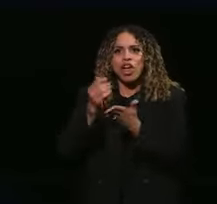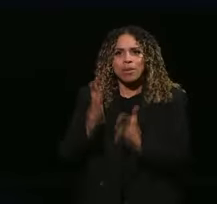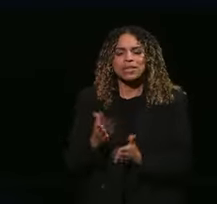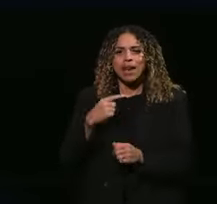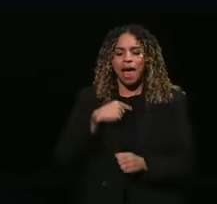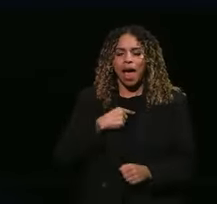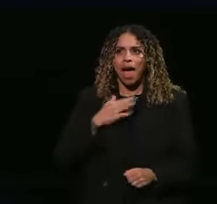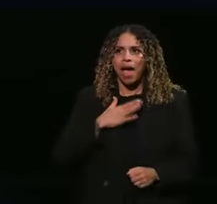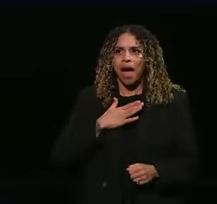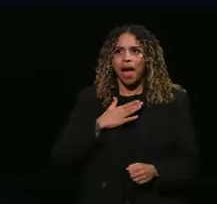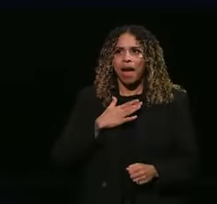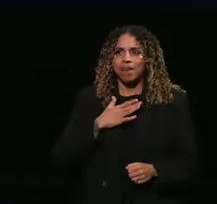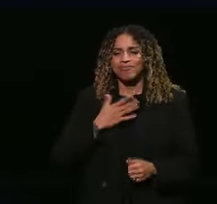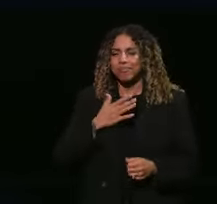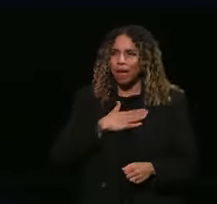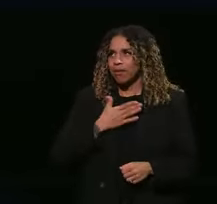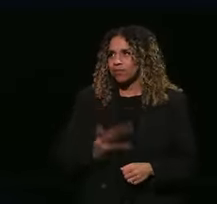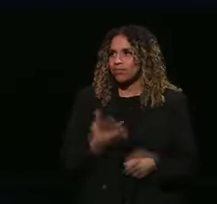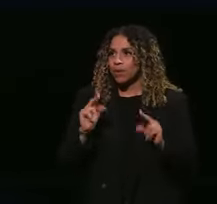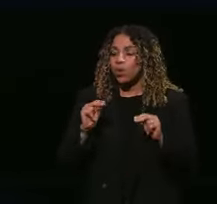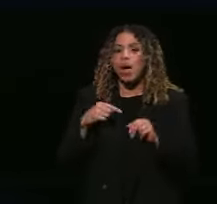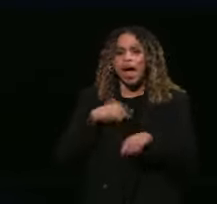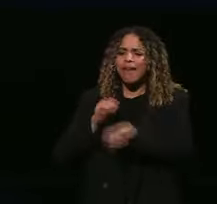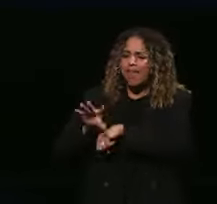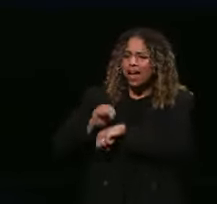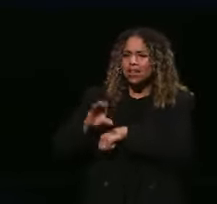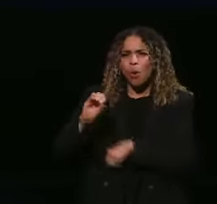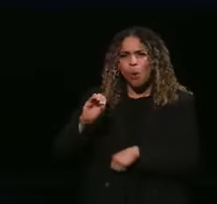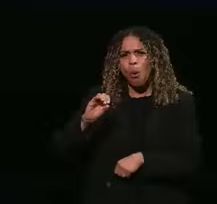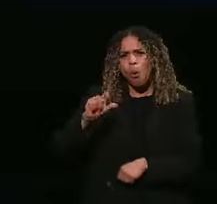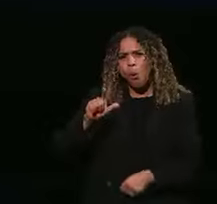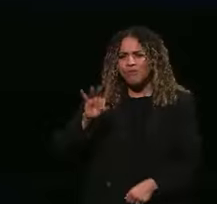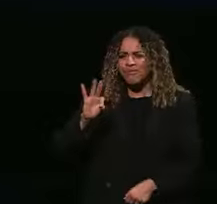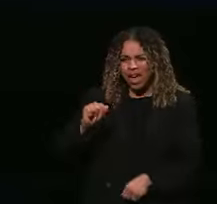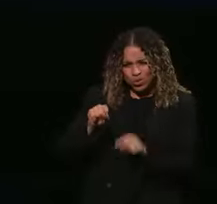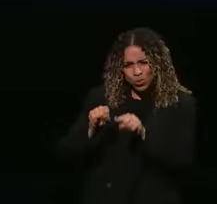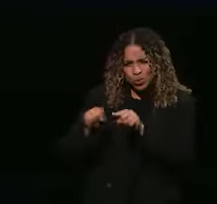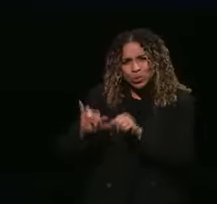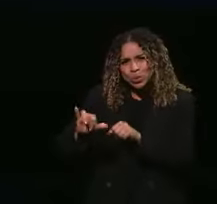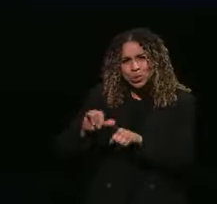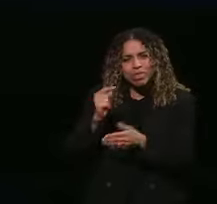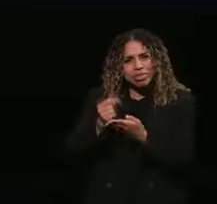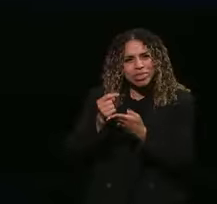I advised Ulfa to follow therapy. So during all those years,